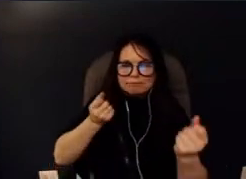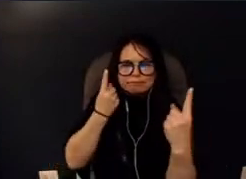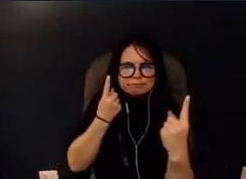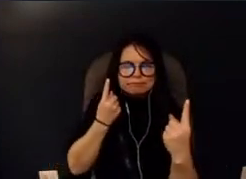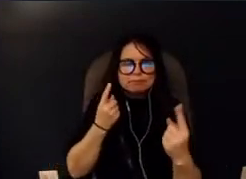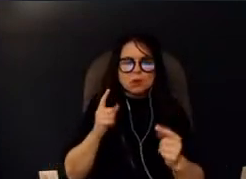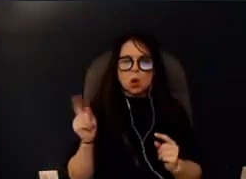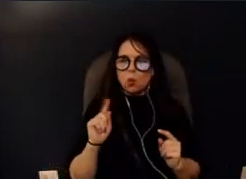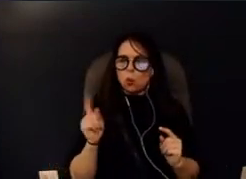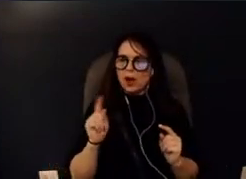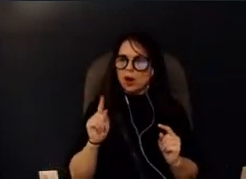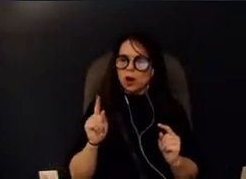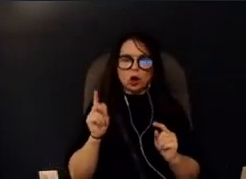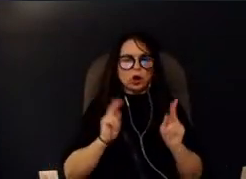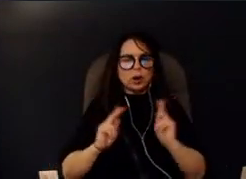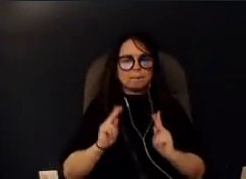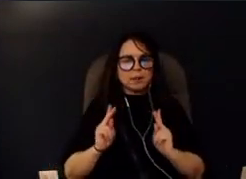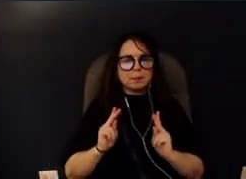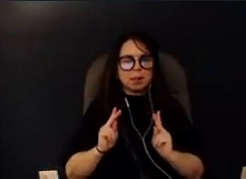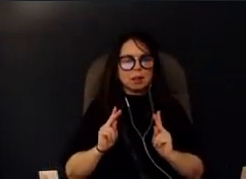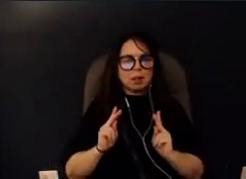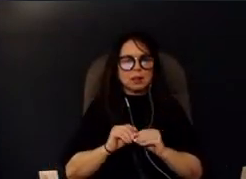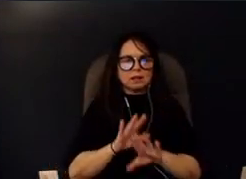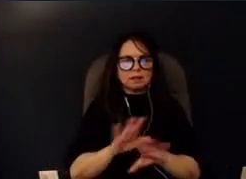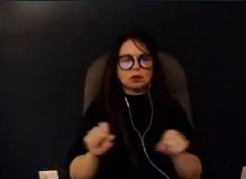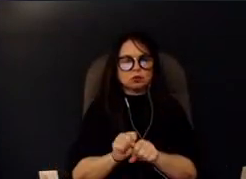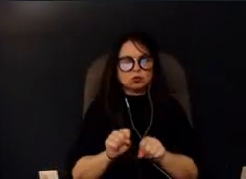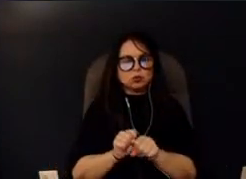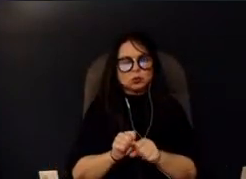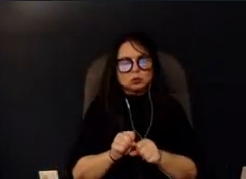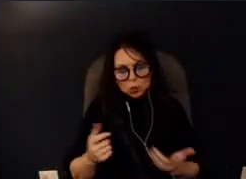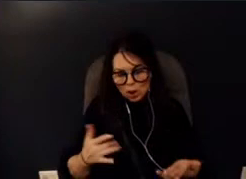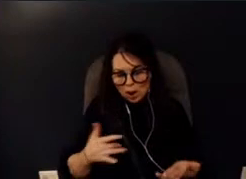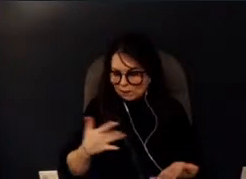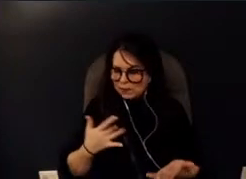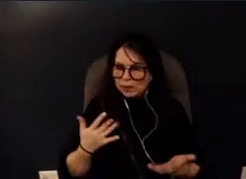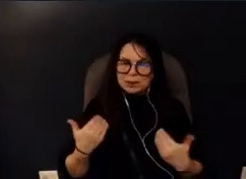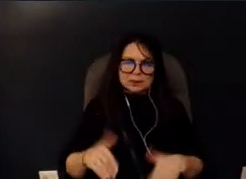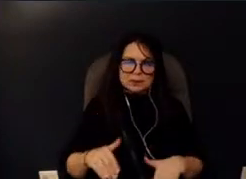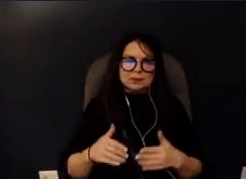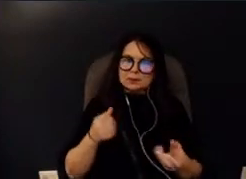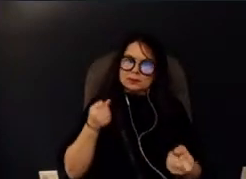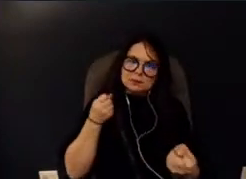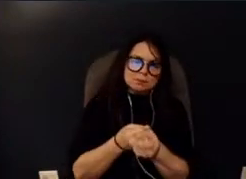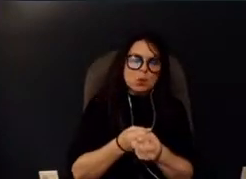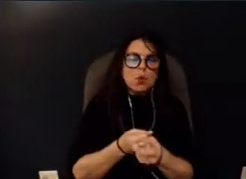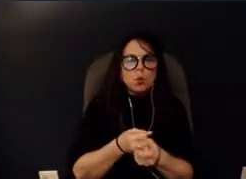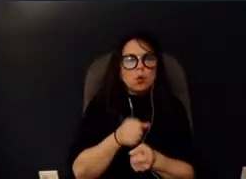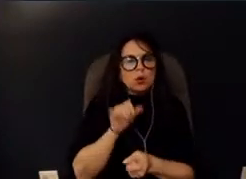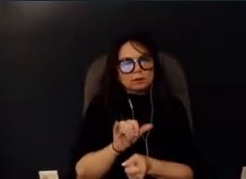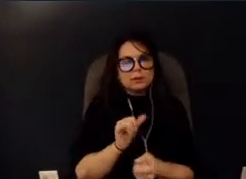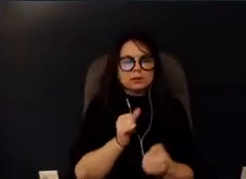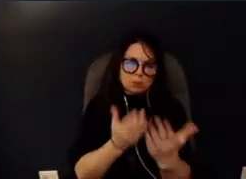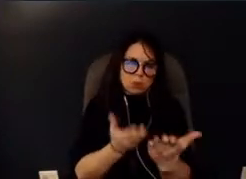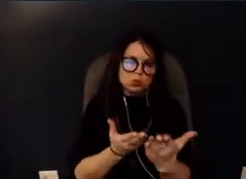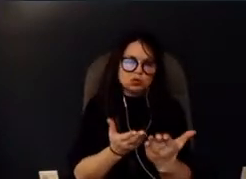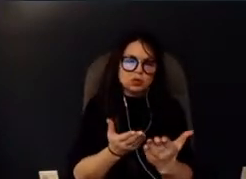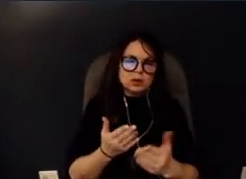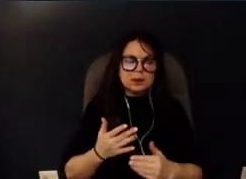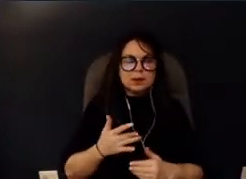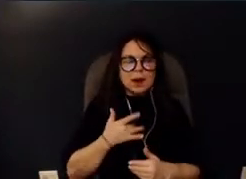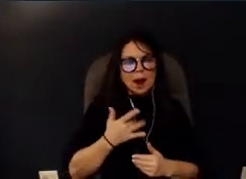it's really important to vote this, to support this motion, because I think it does show that it includes the